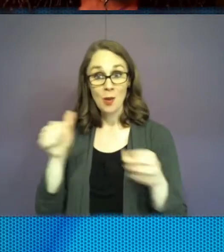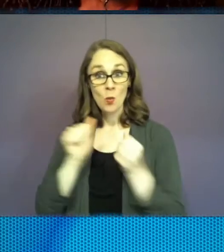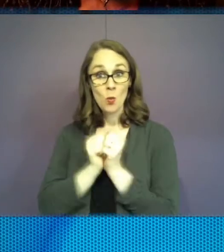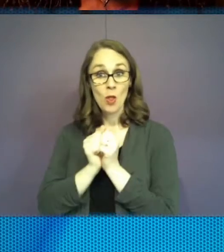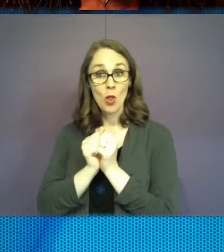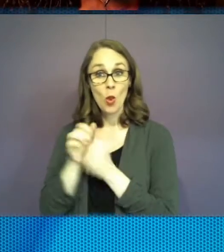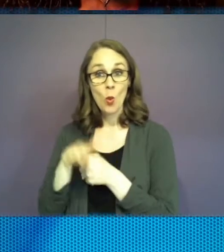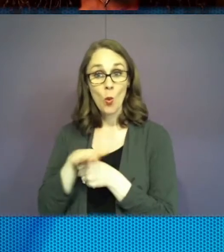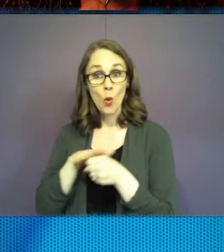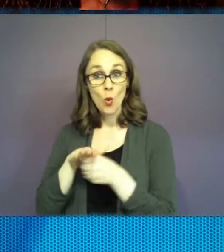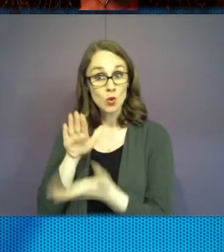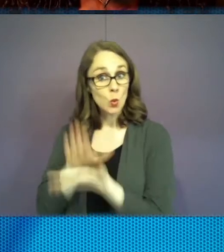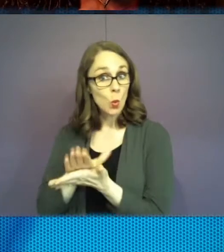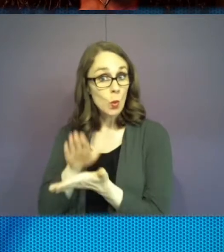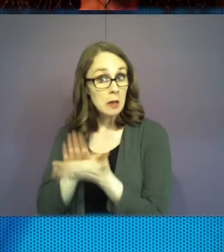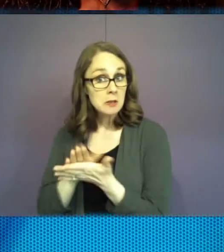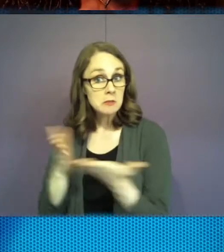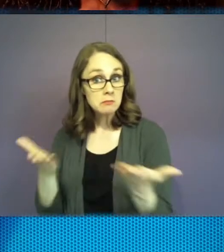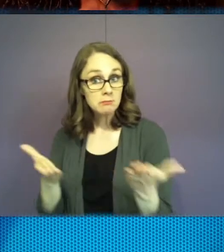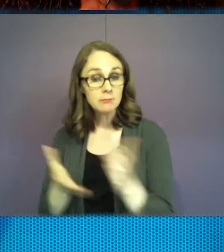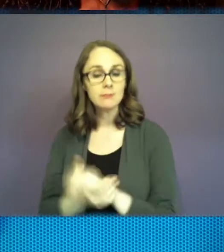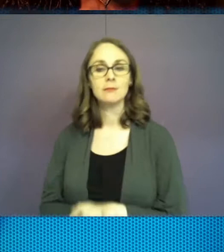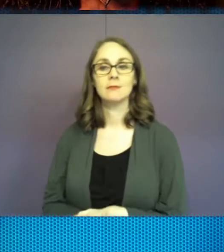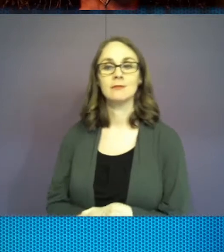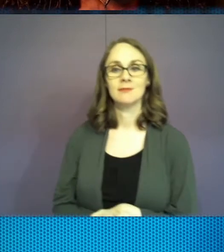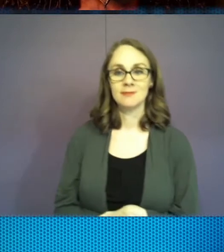local schools?